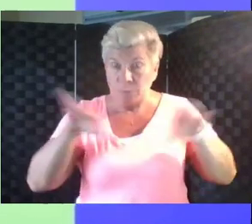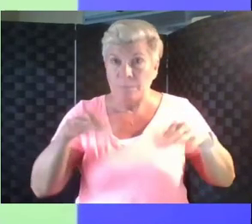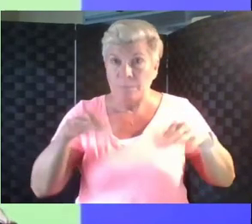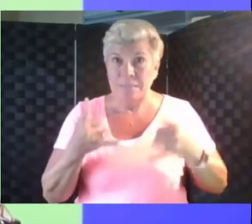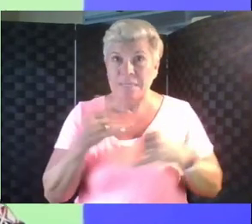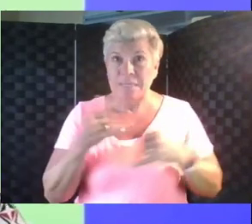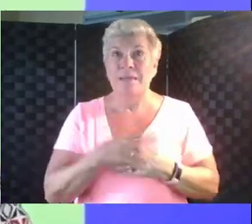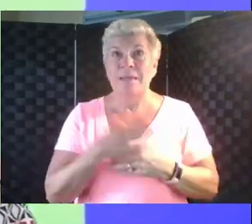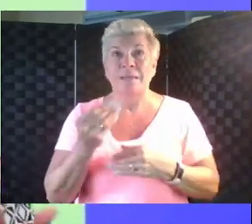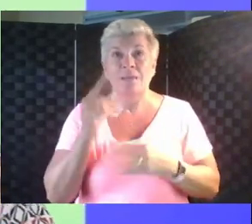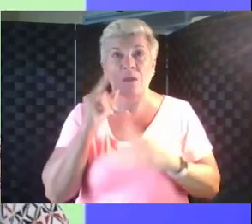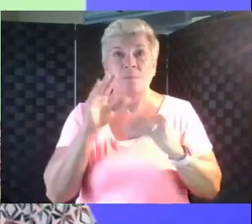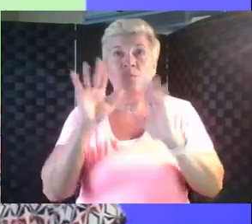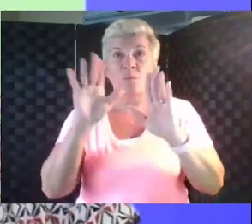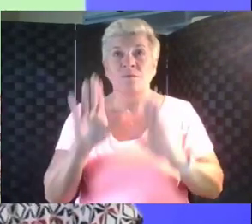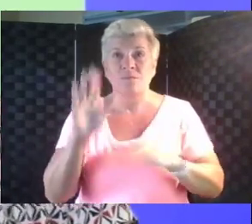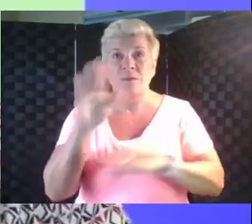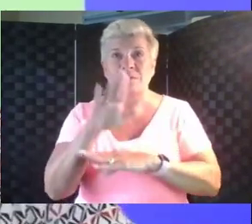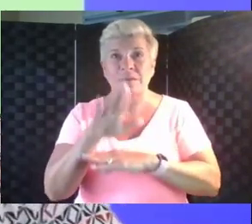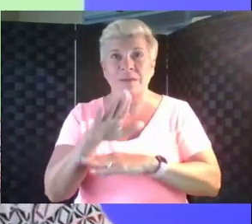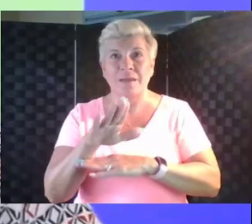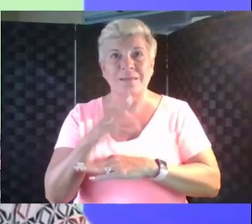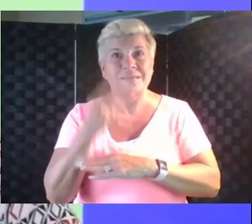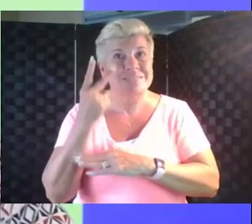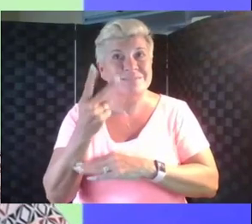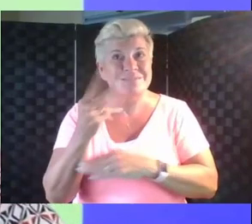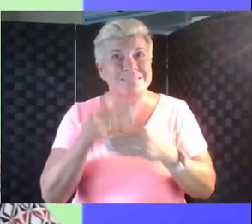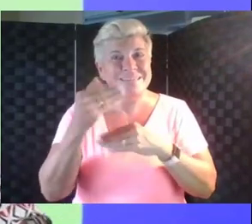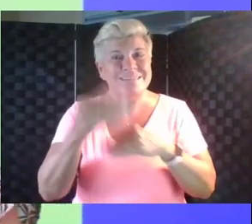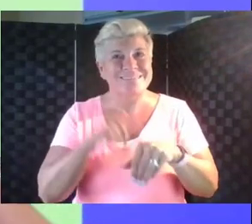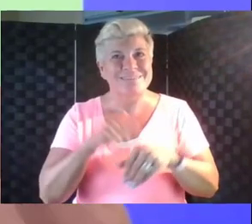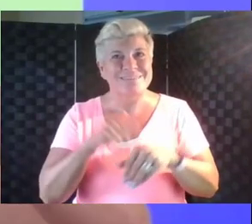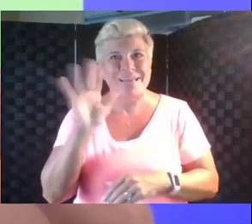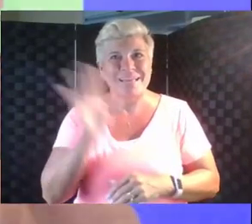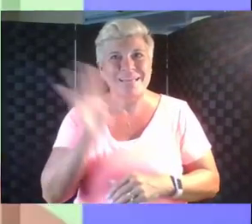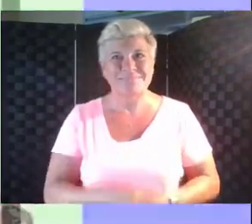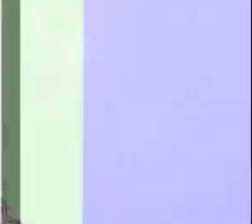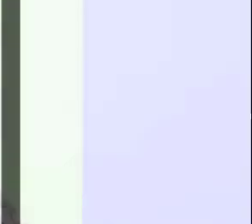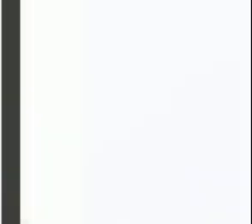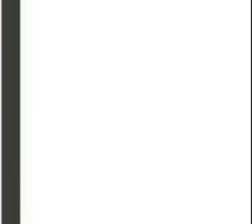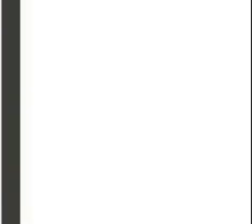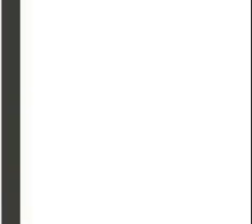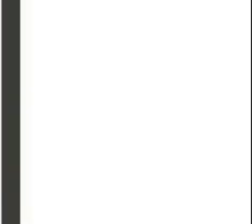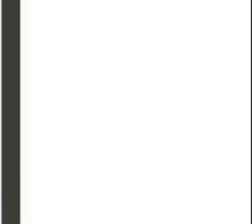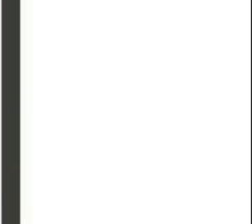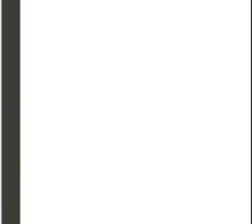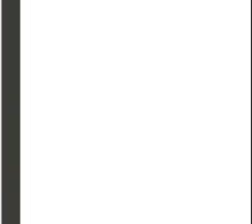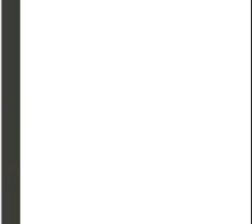pool. And I hope you have a wonderful afternoon, and I will see you next time. Bye.